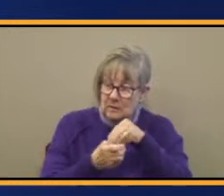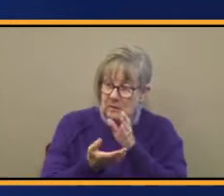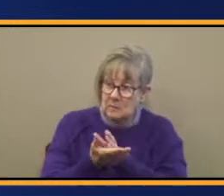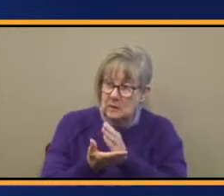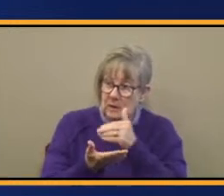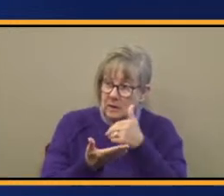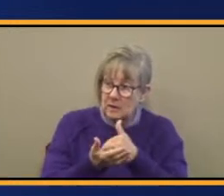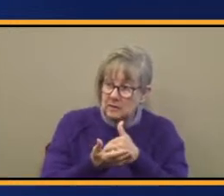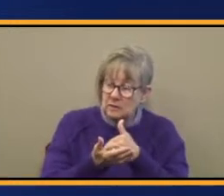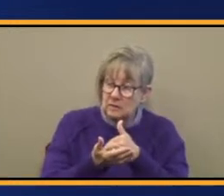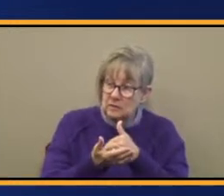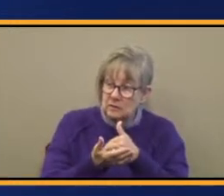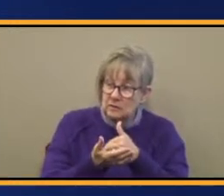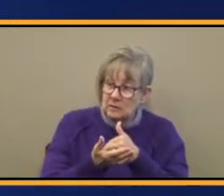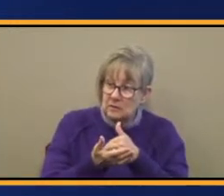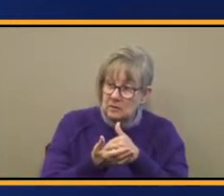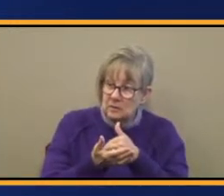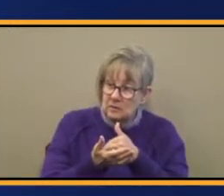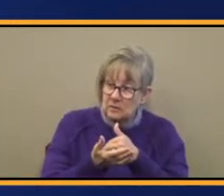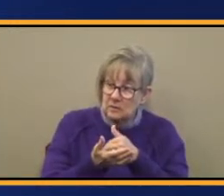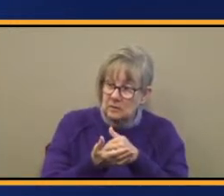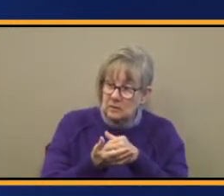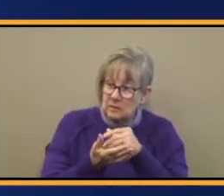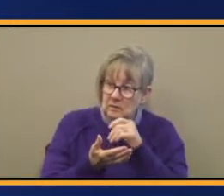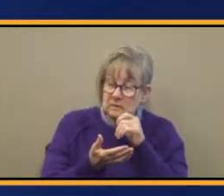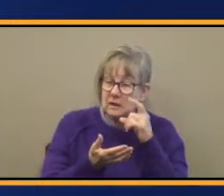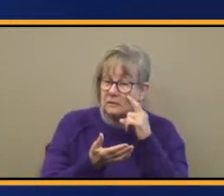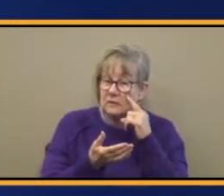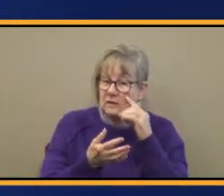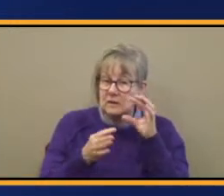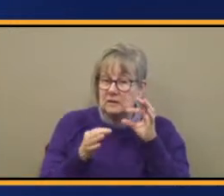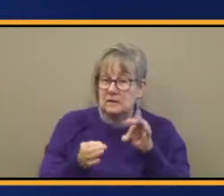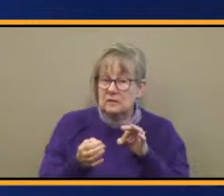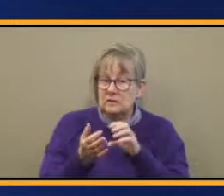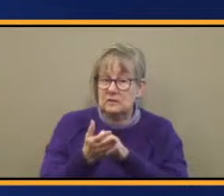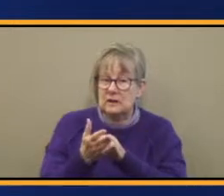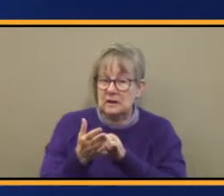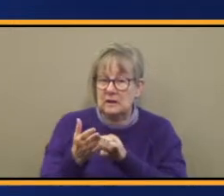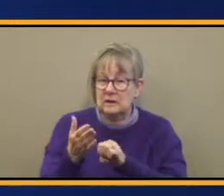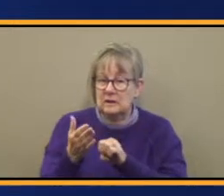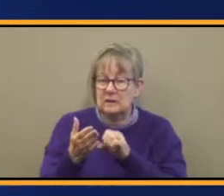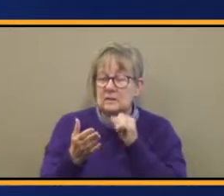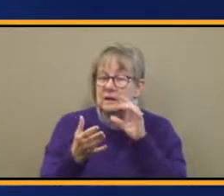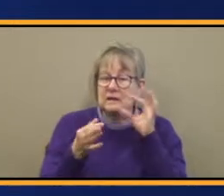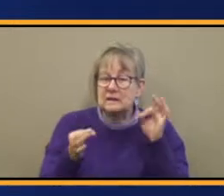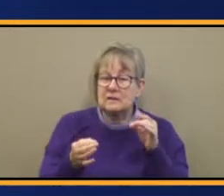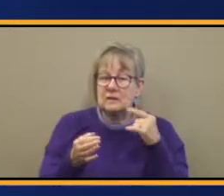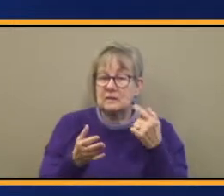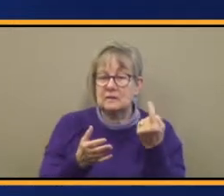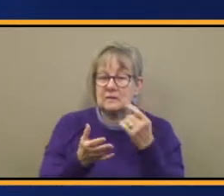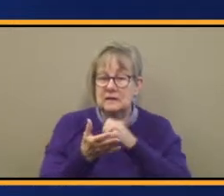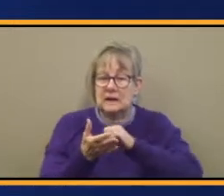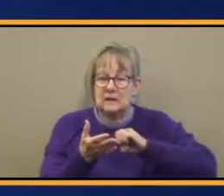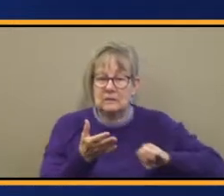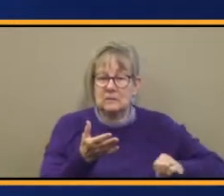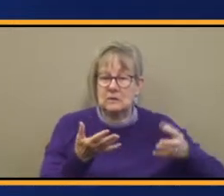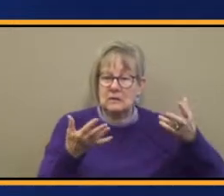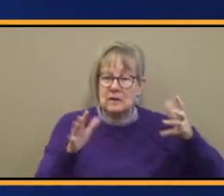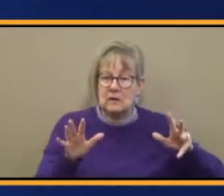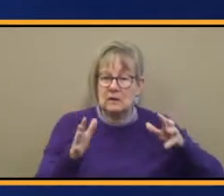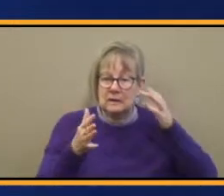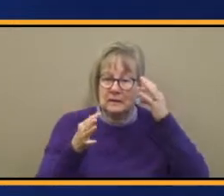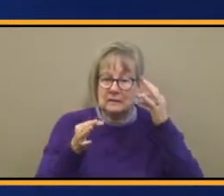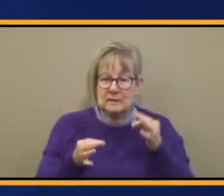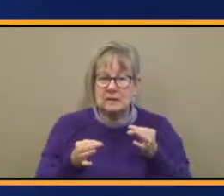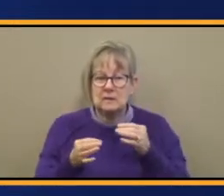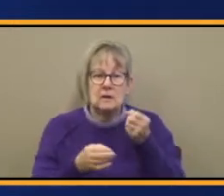it's up for a decision to take something off that's already been decided to do. No, and I understand. I want to